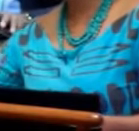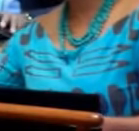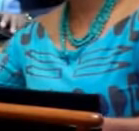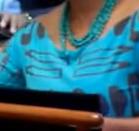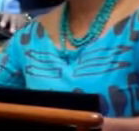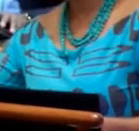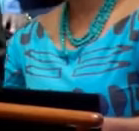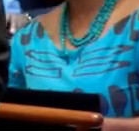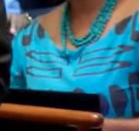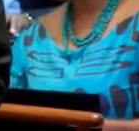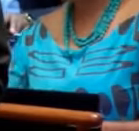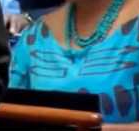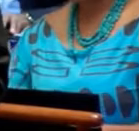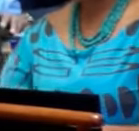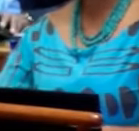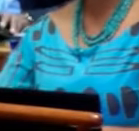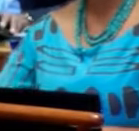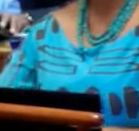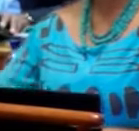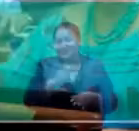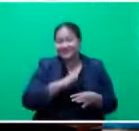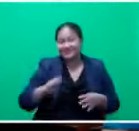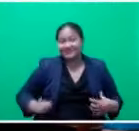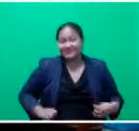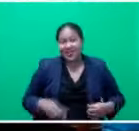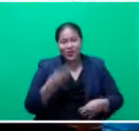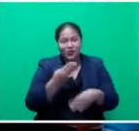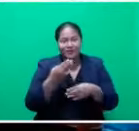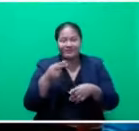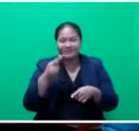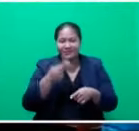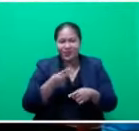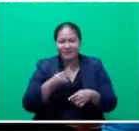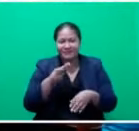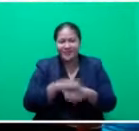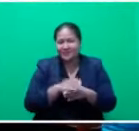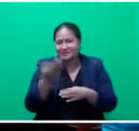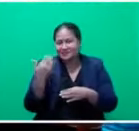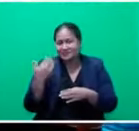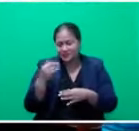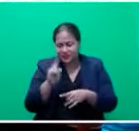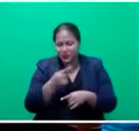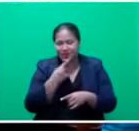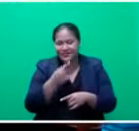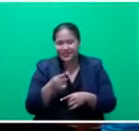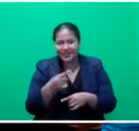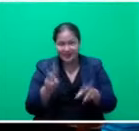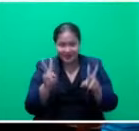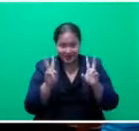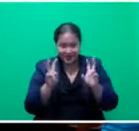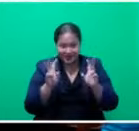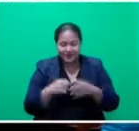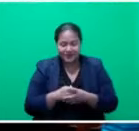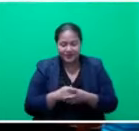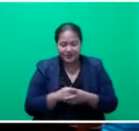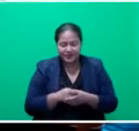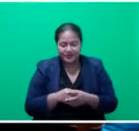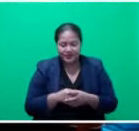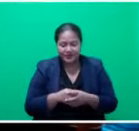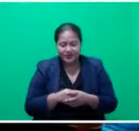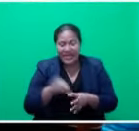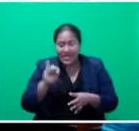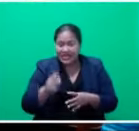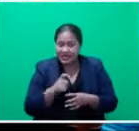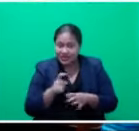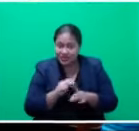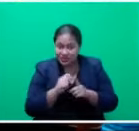from 12 months ago. And this is what I said then, and I quote, "It is the custom when we